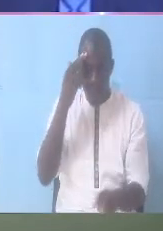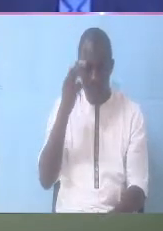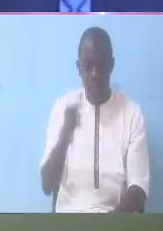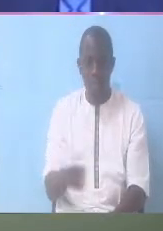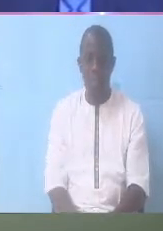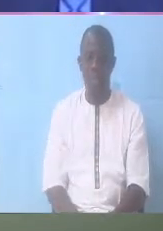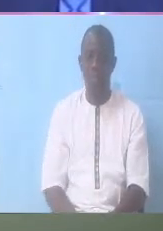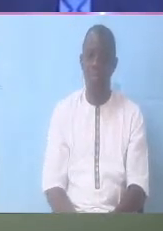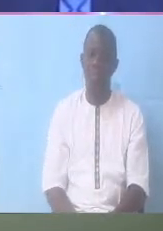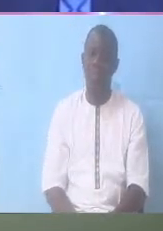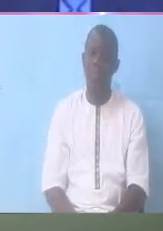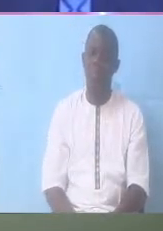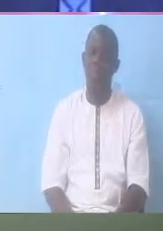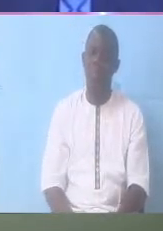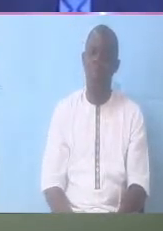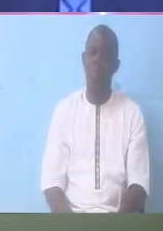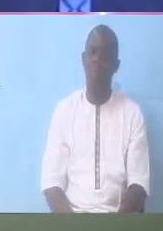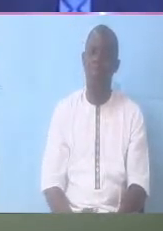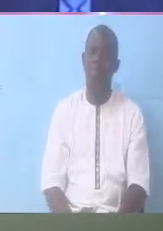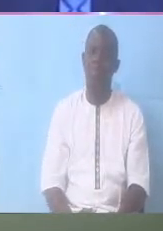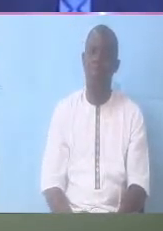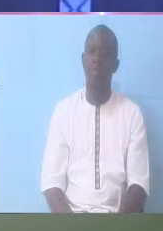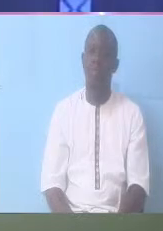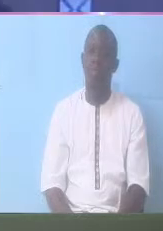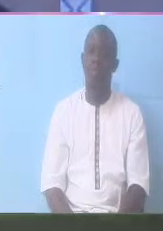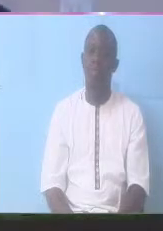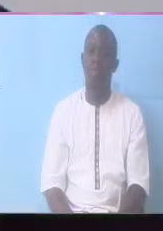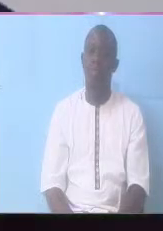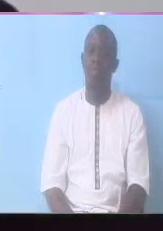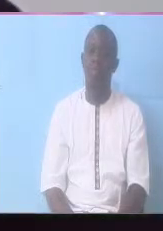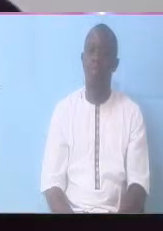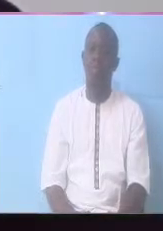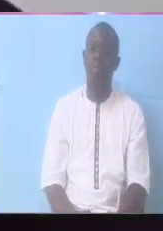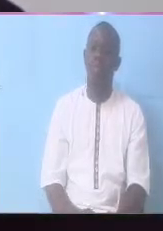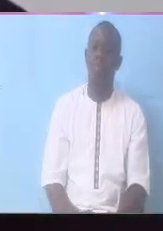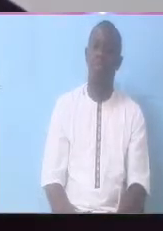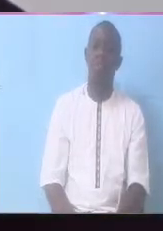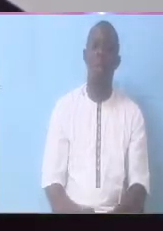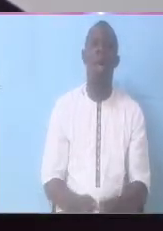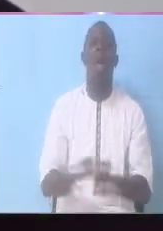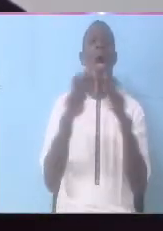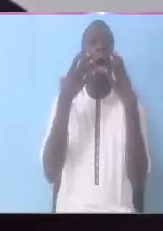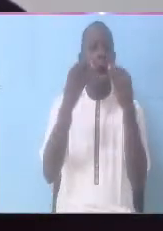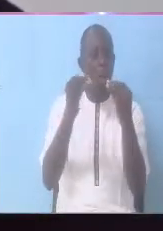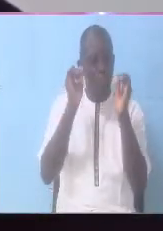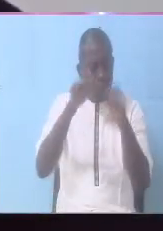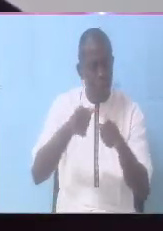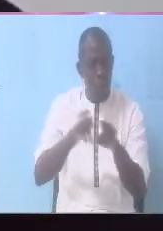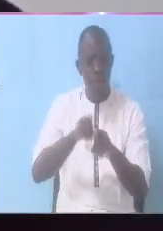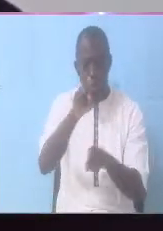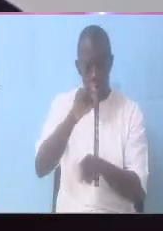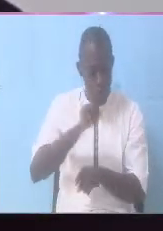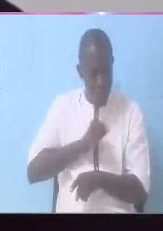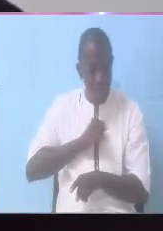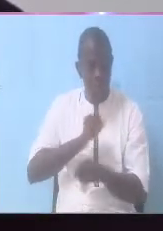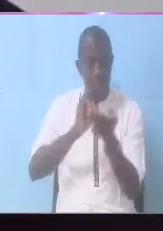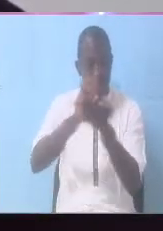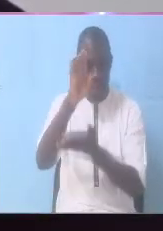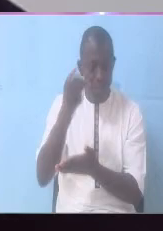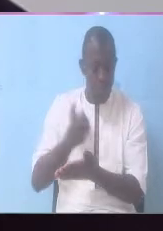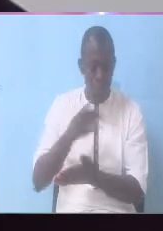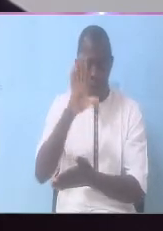How can 45 people also be killed without him knowing, if he have already given orders for them to be dealt with? So obviously the word dealt